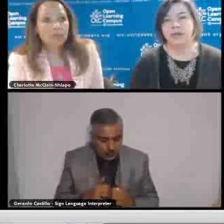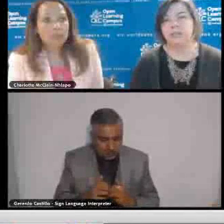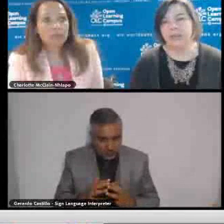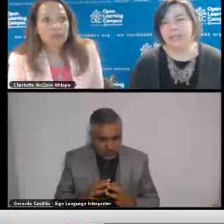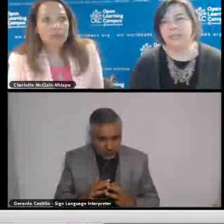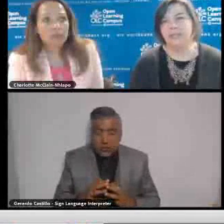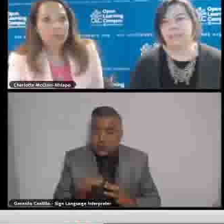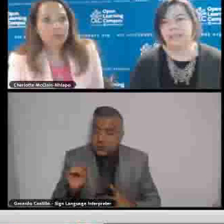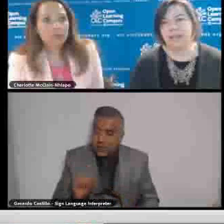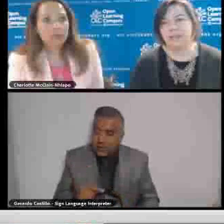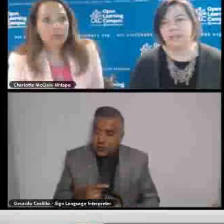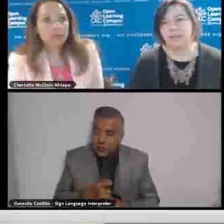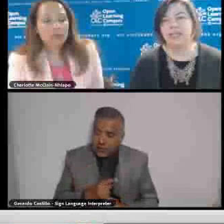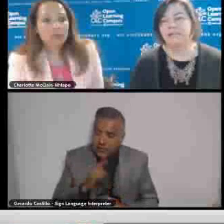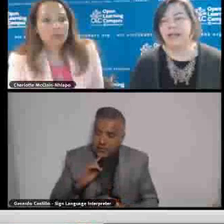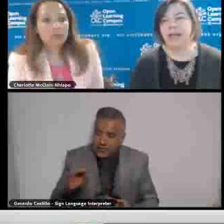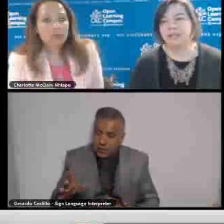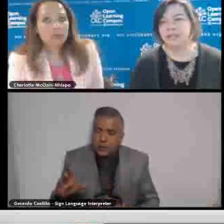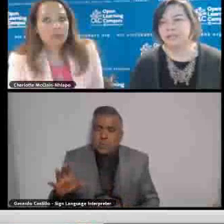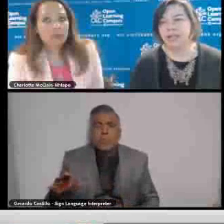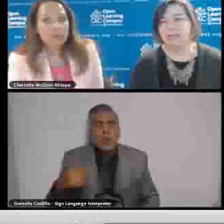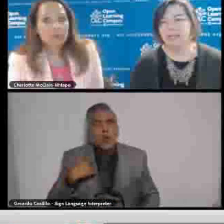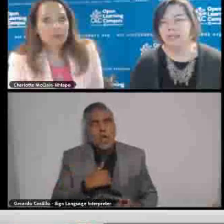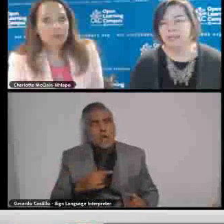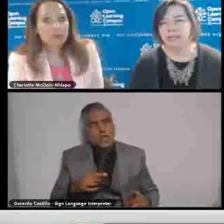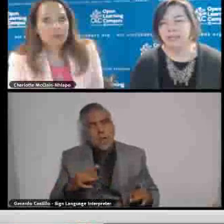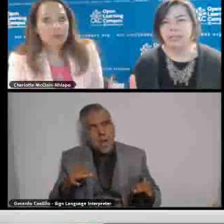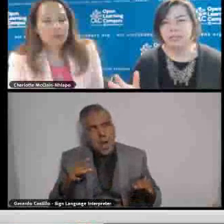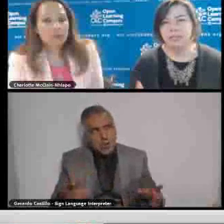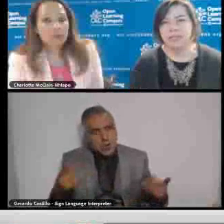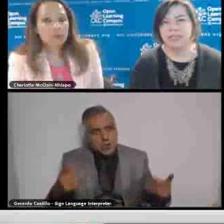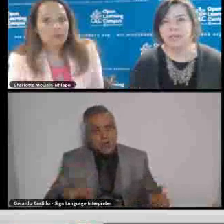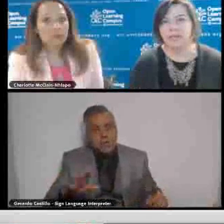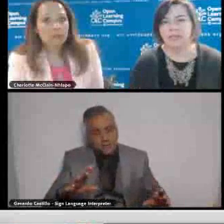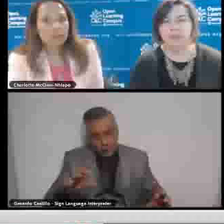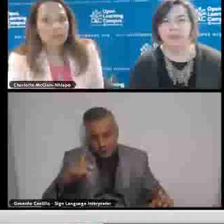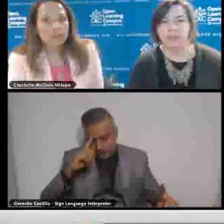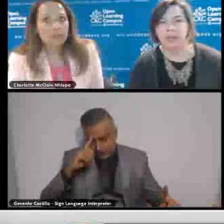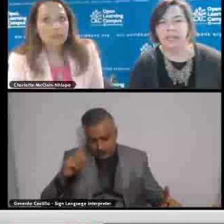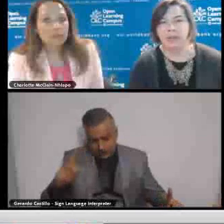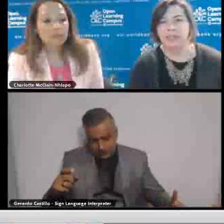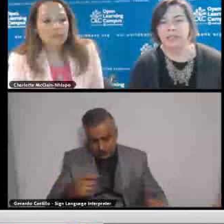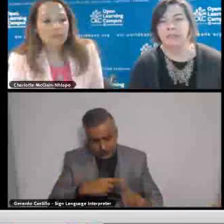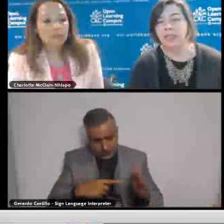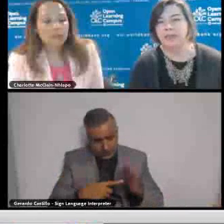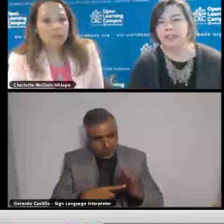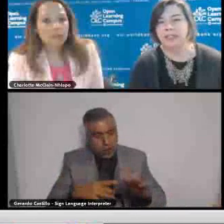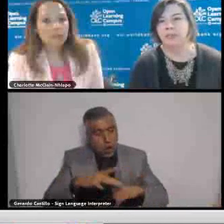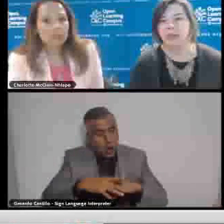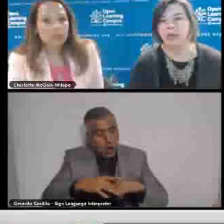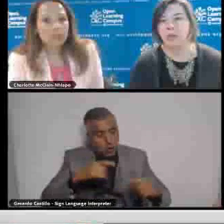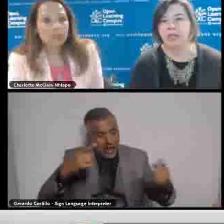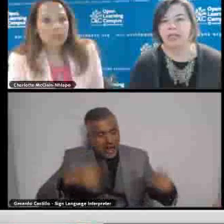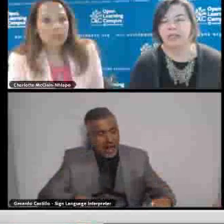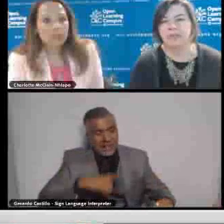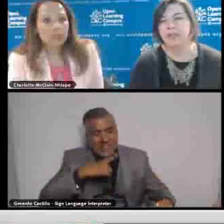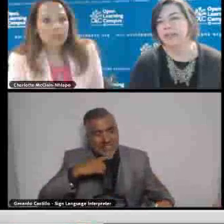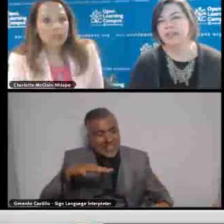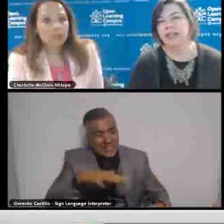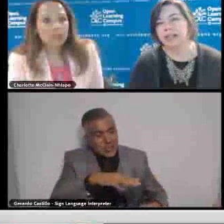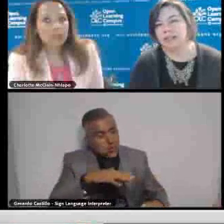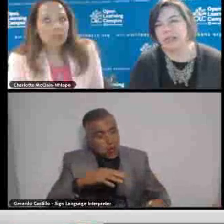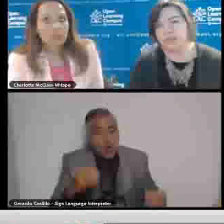makes it a disaster. We can have a hazard event. I mean, I'll give an extreme example. If an earthquake happens in the middle of a desert where no one lives, it's not